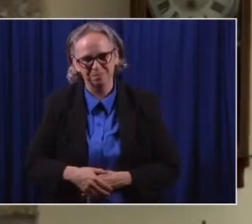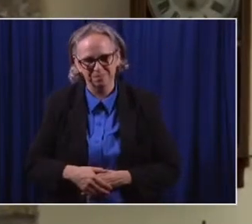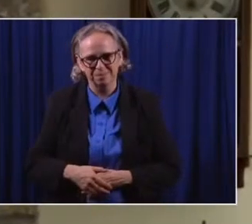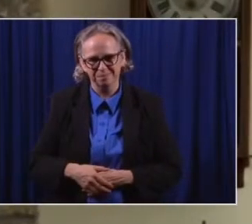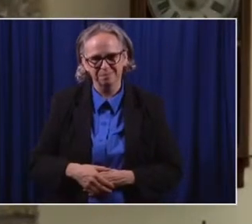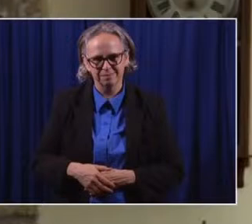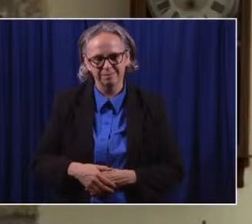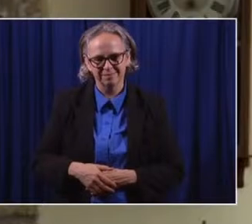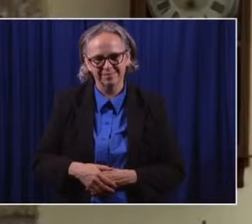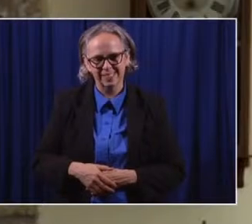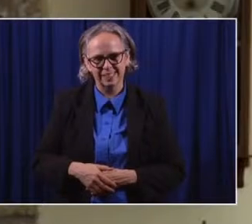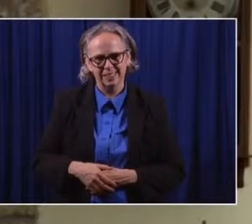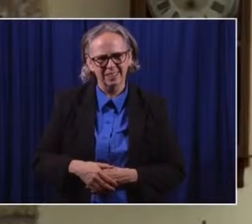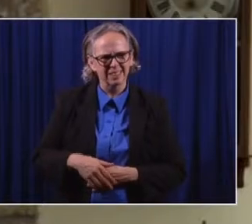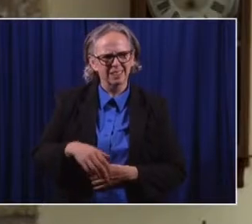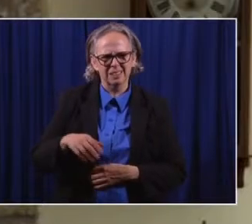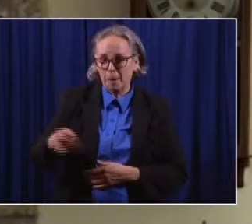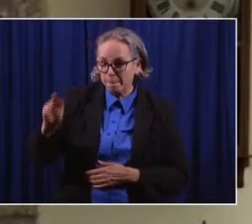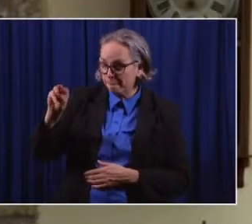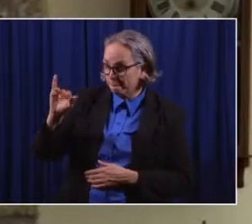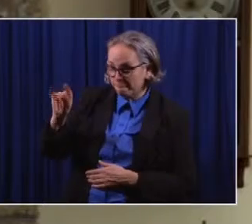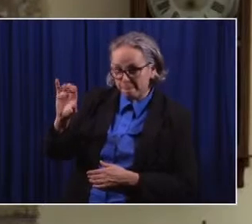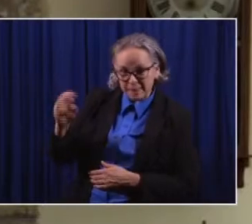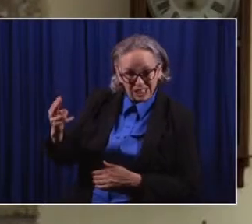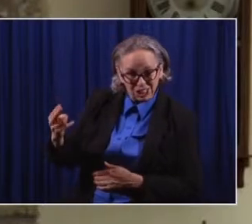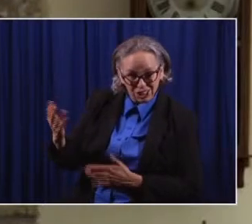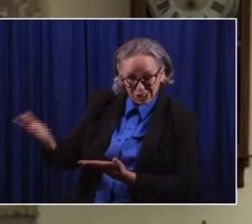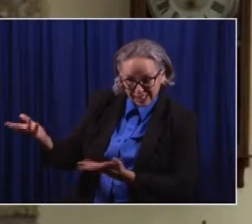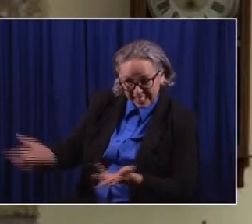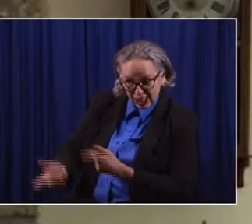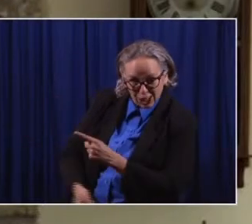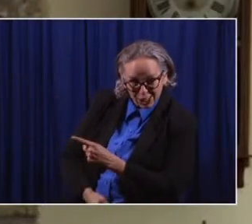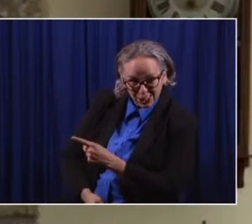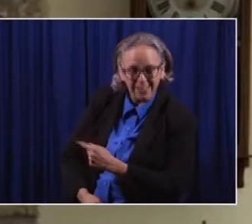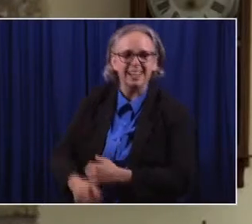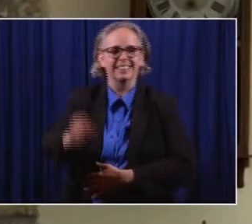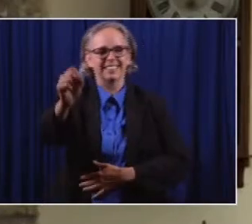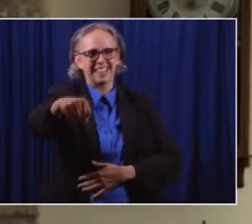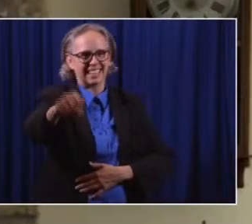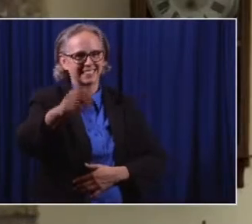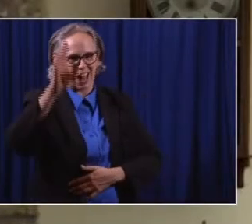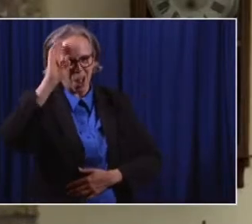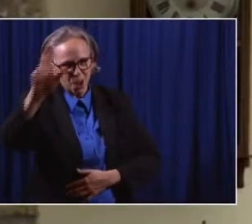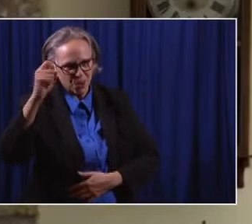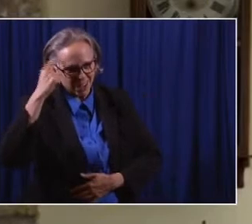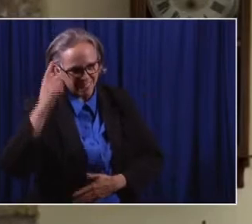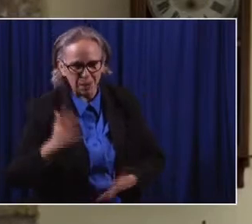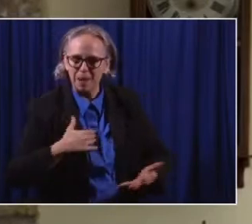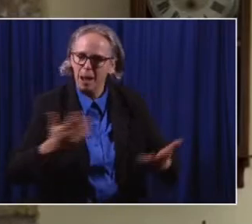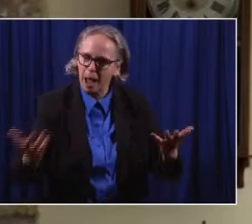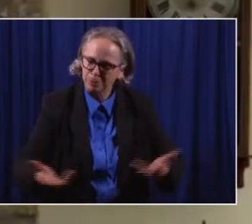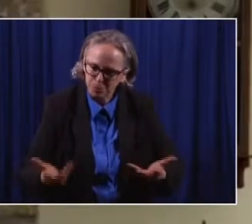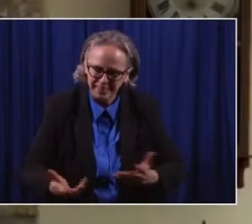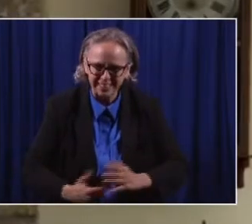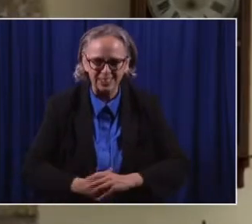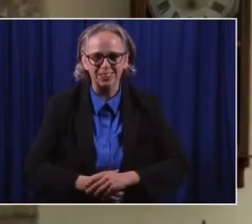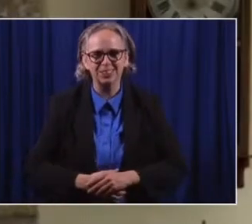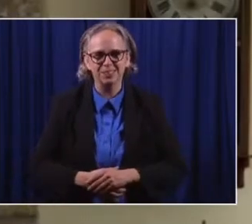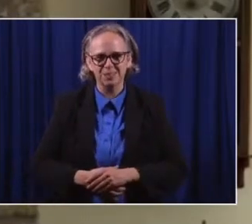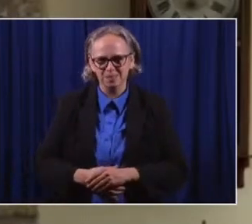Let's actually go to Mitch. Mitch, you on there? Yes, hi, Governor. Happy to be here. Mitch,